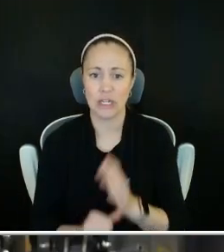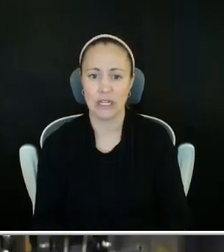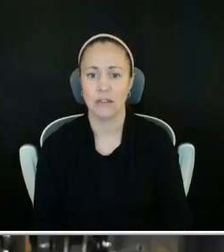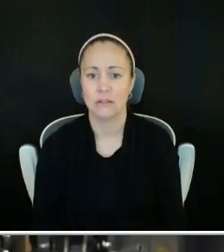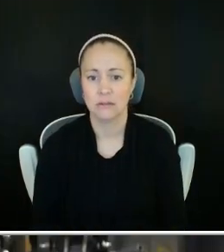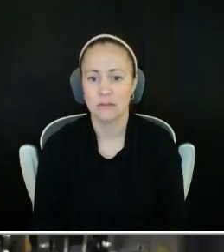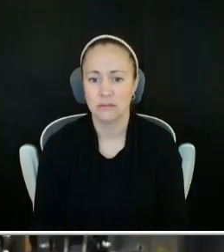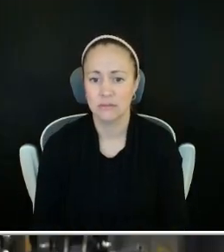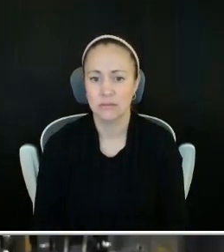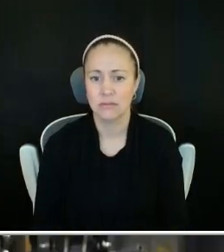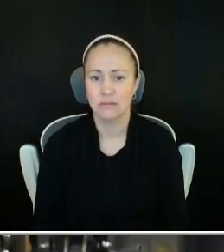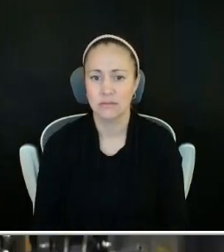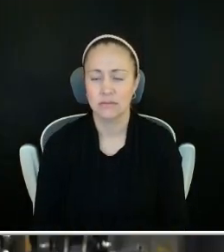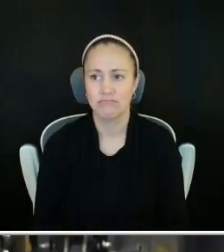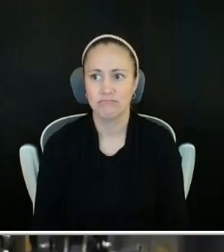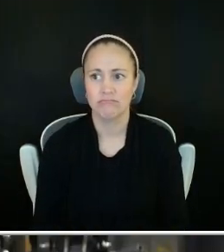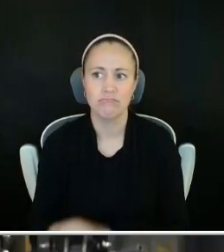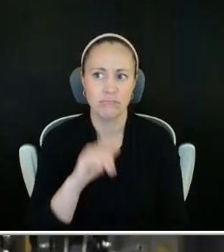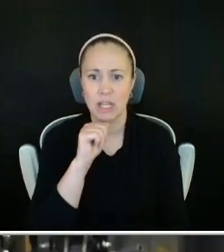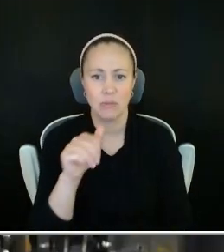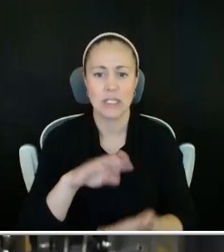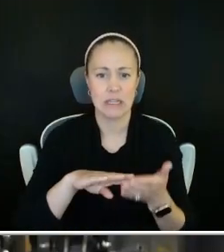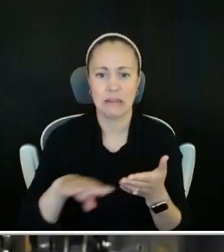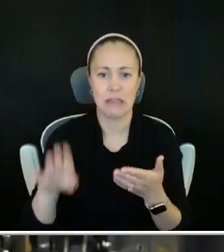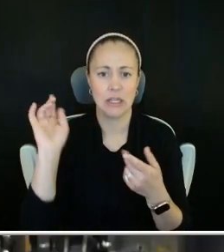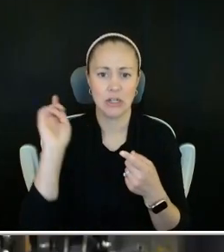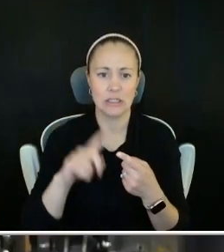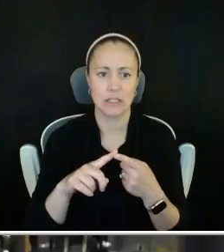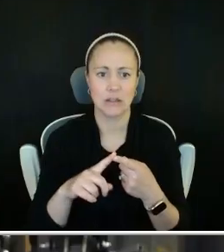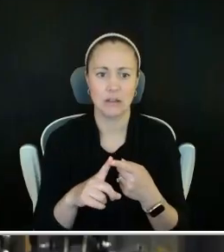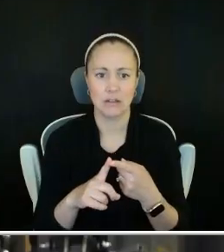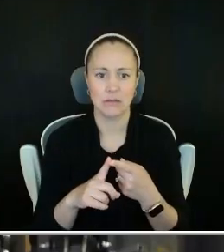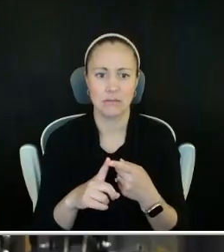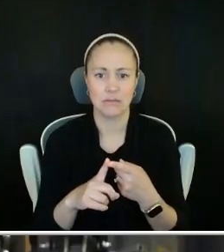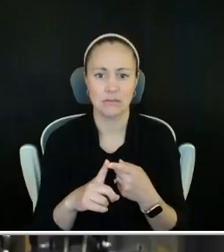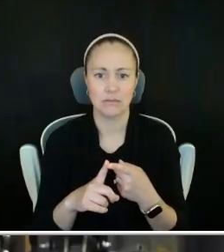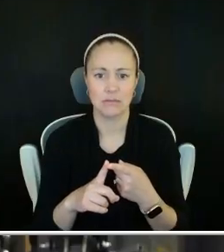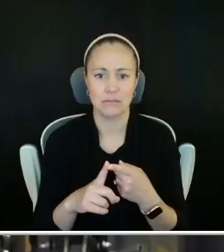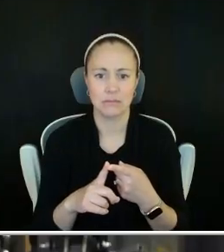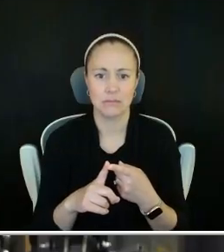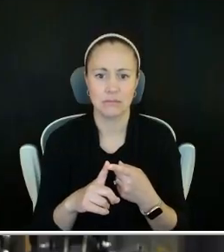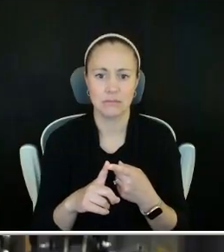I didn't get cleared till like what?